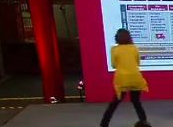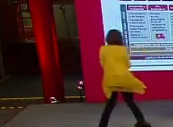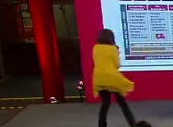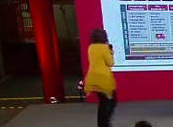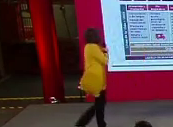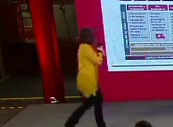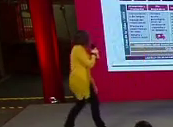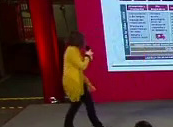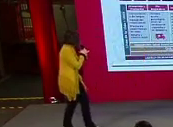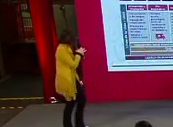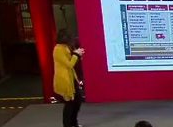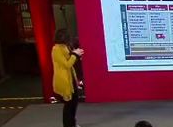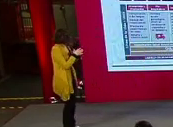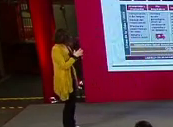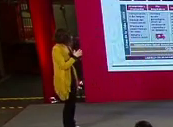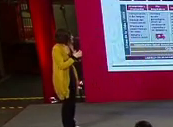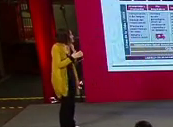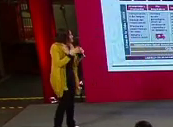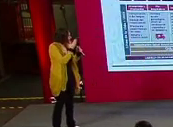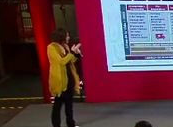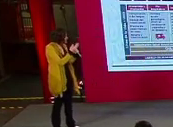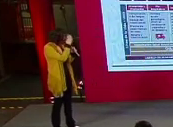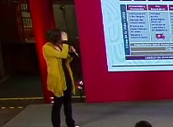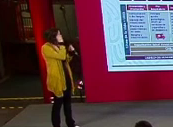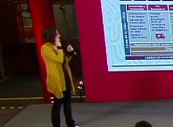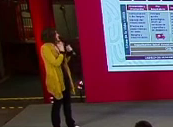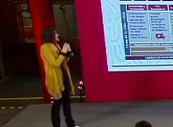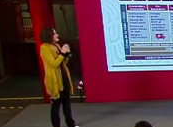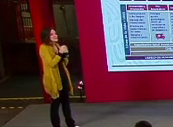Yes, next slide, please.